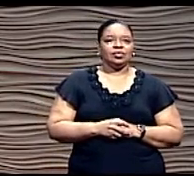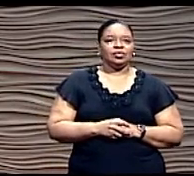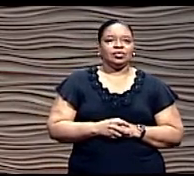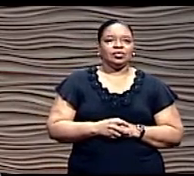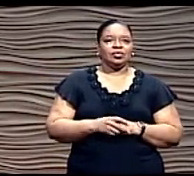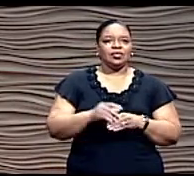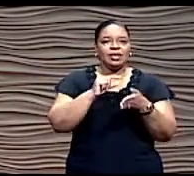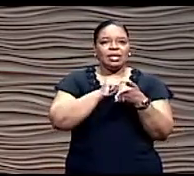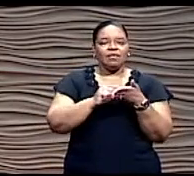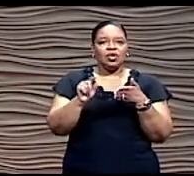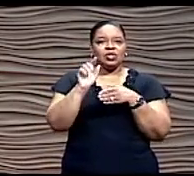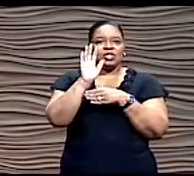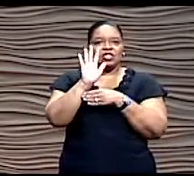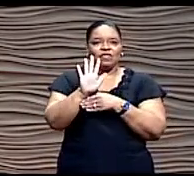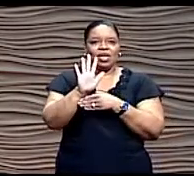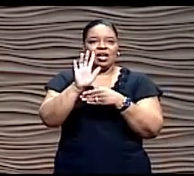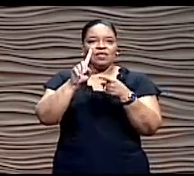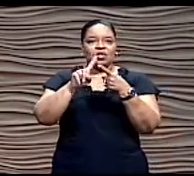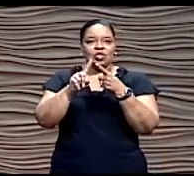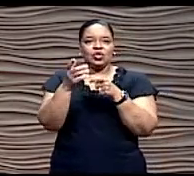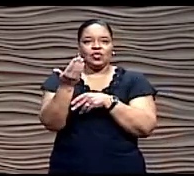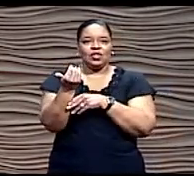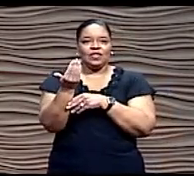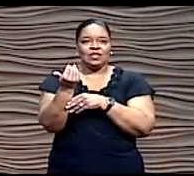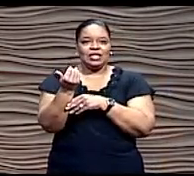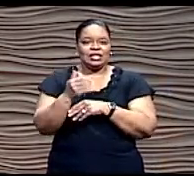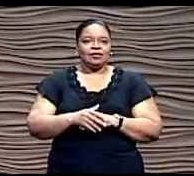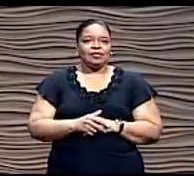In verses 5 through verse 15,